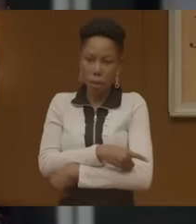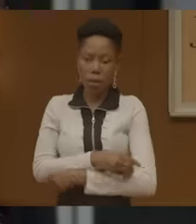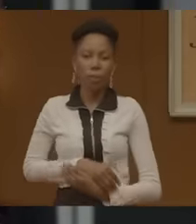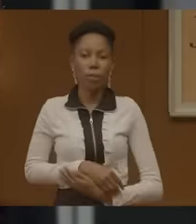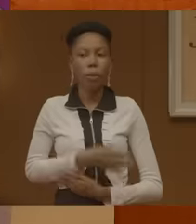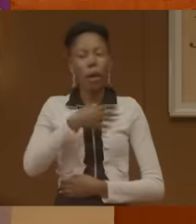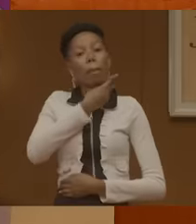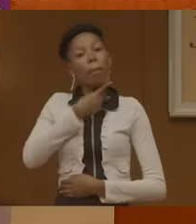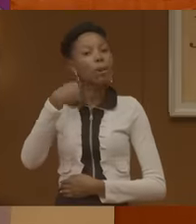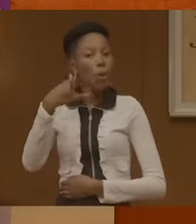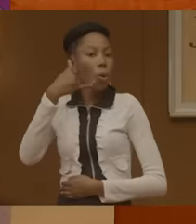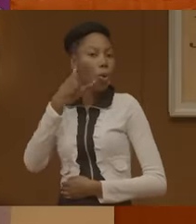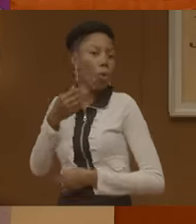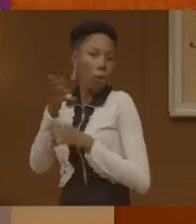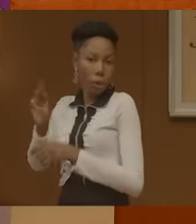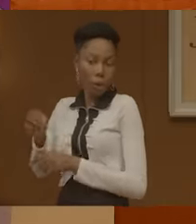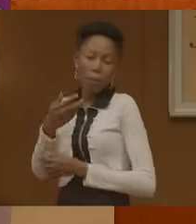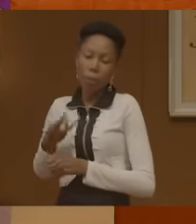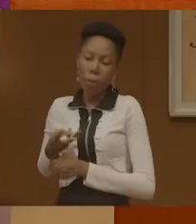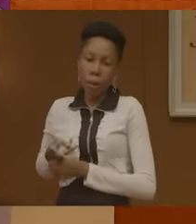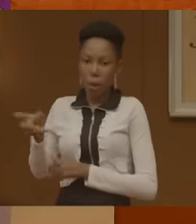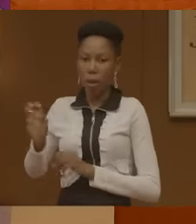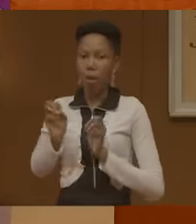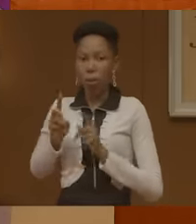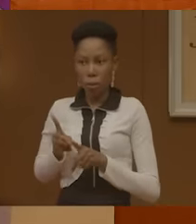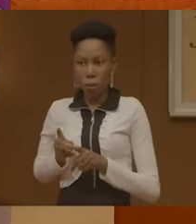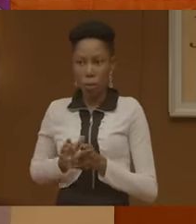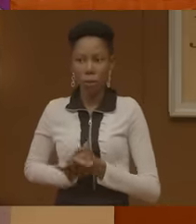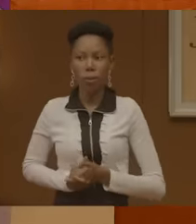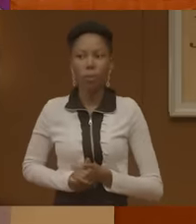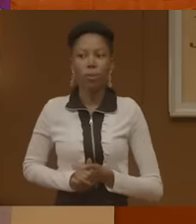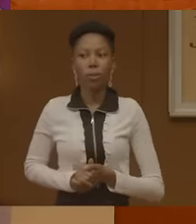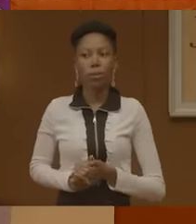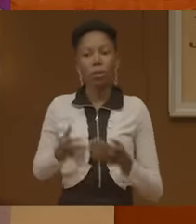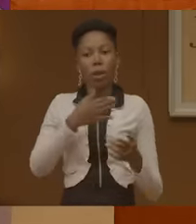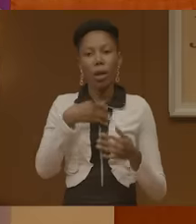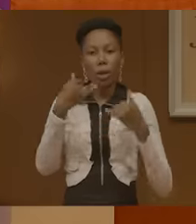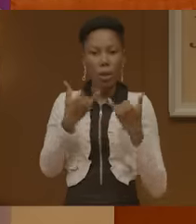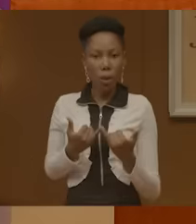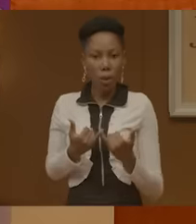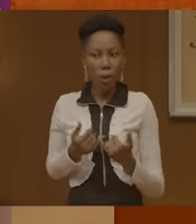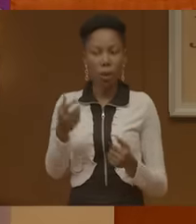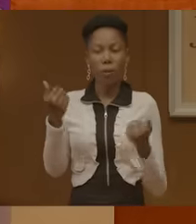He agreed. So when we came back, I've been battling with this leg to the extent that